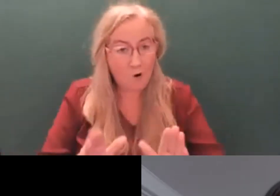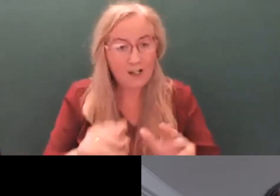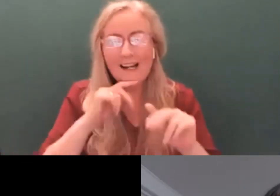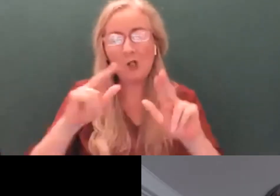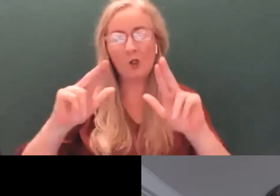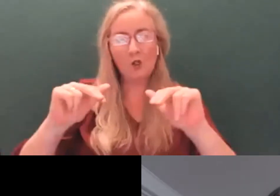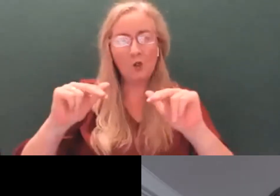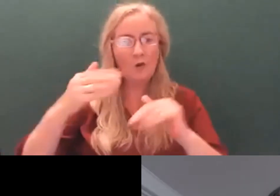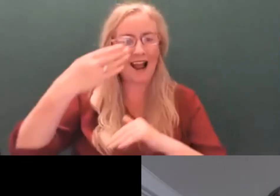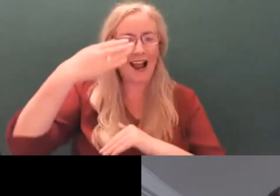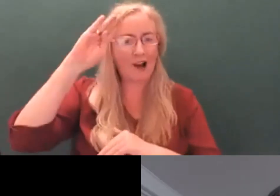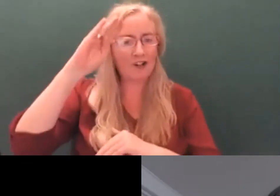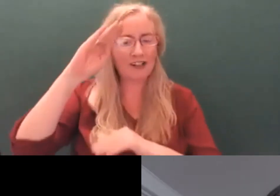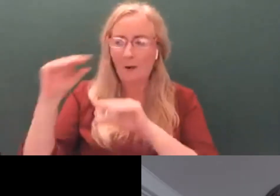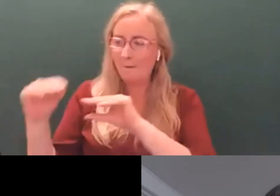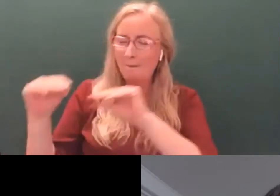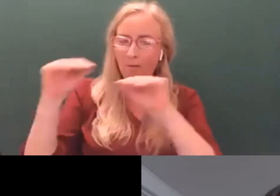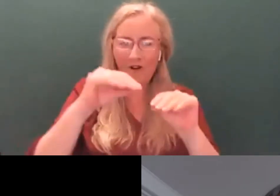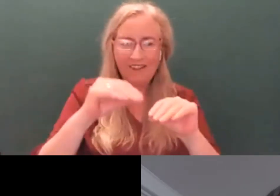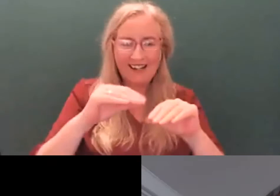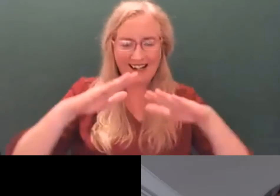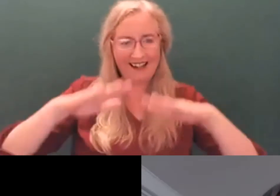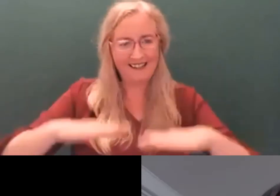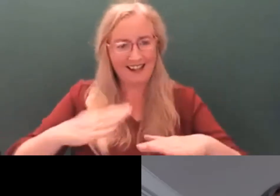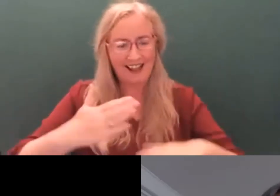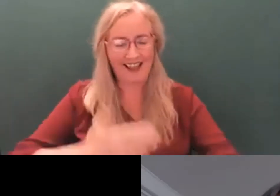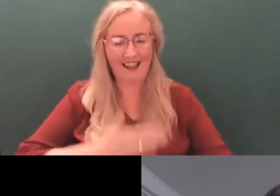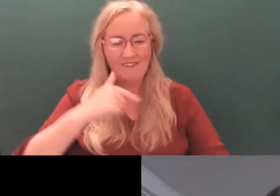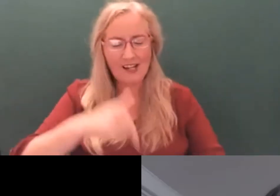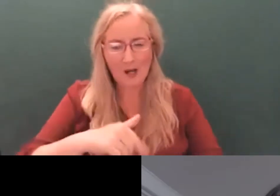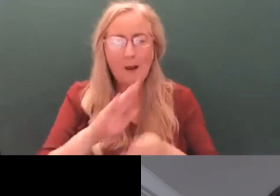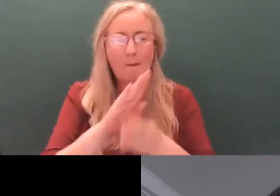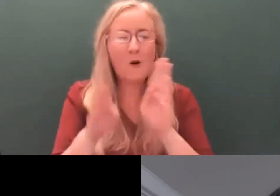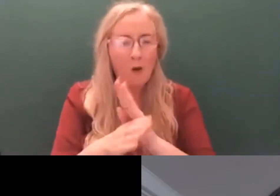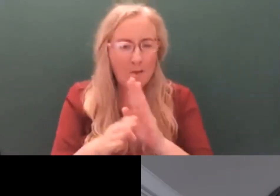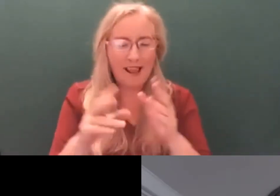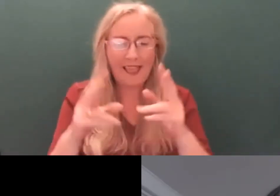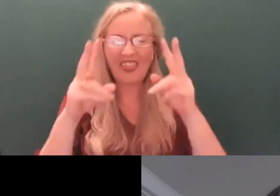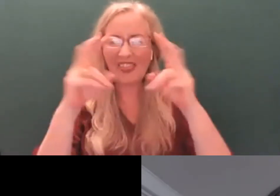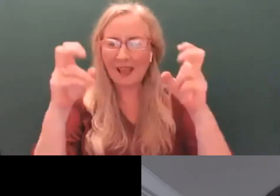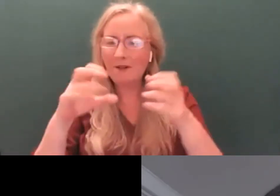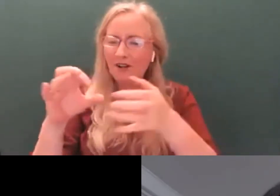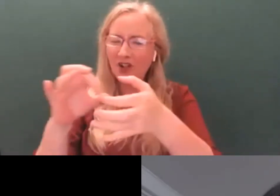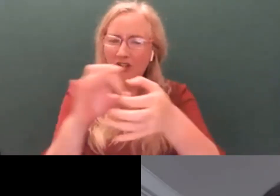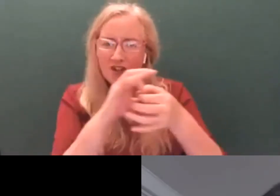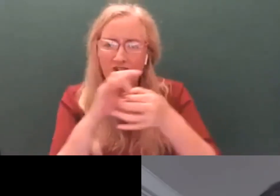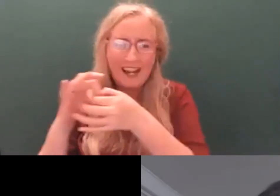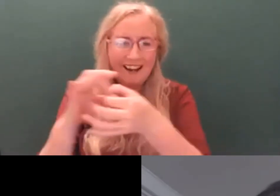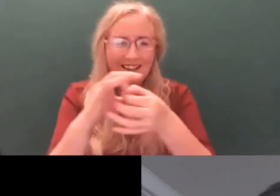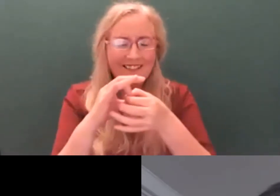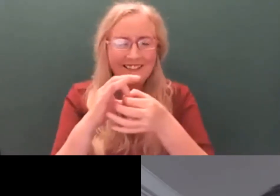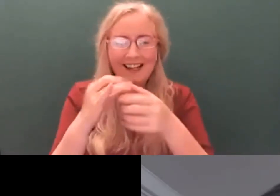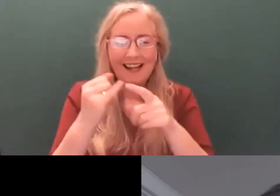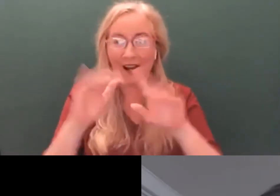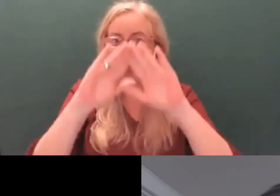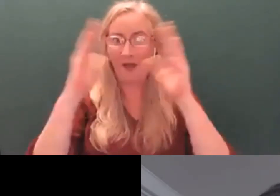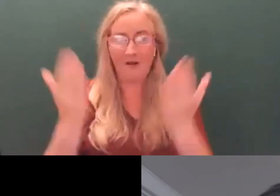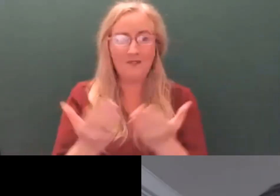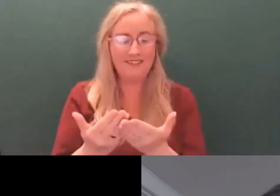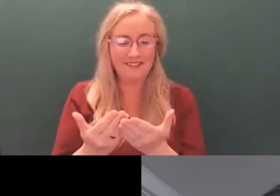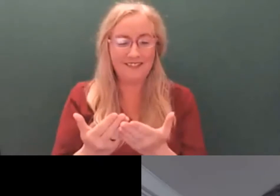come to settle and live here, to bring them in through some common themes that we all share across the globe, wherever we are.